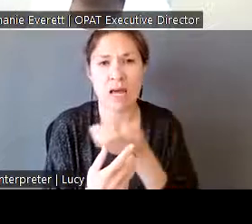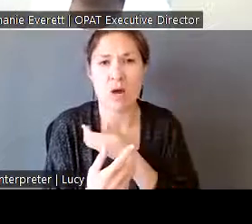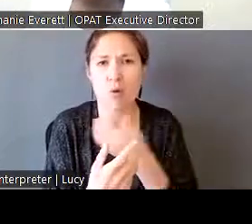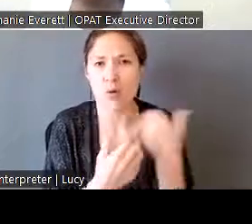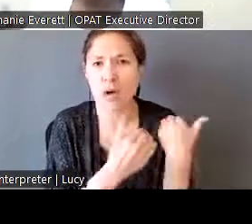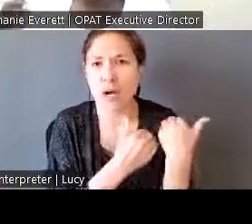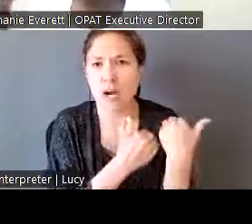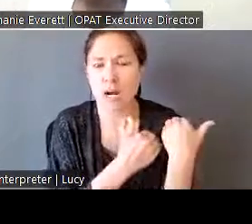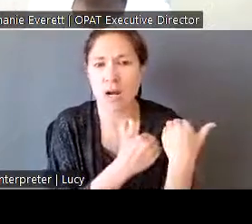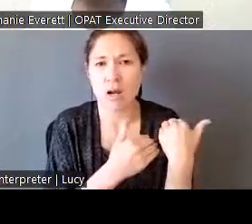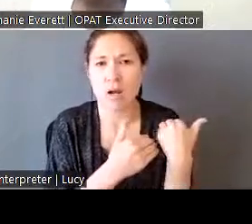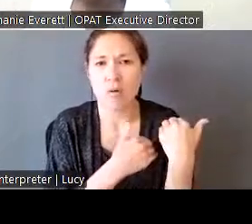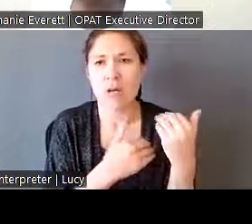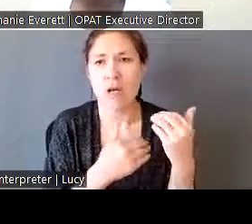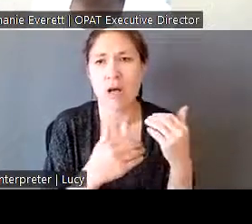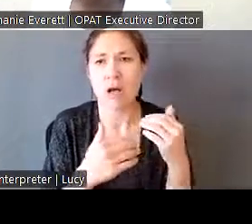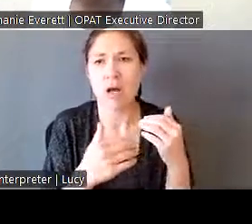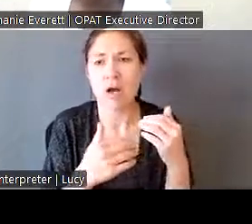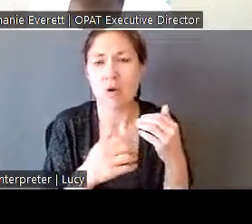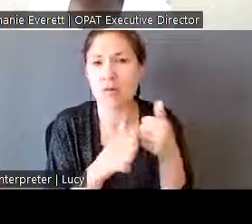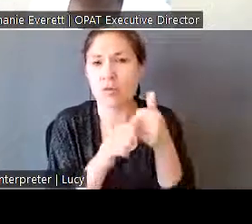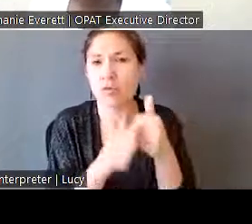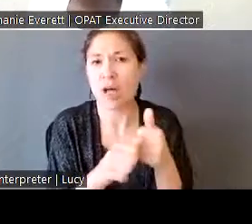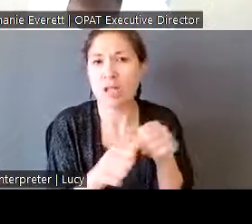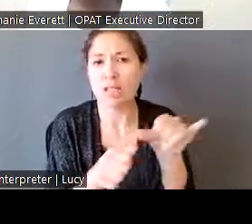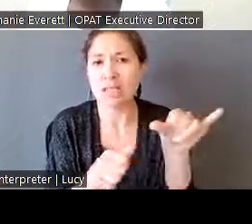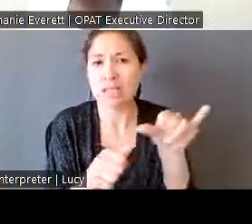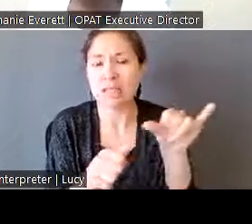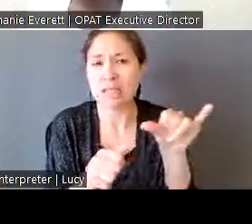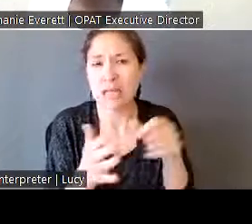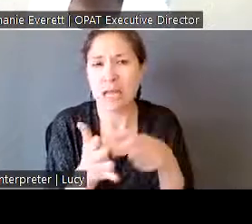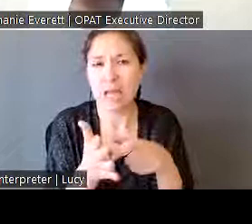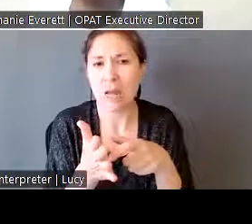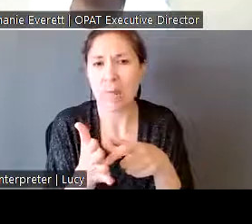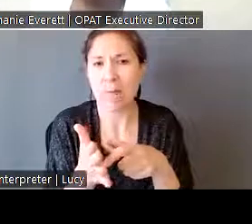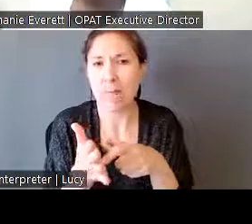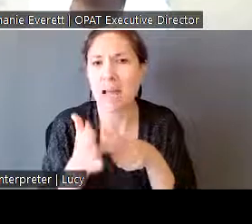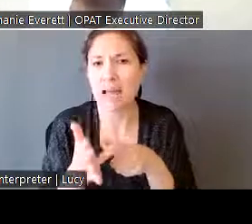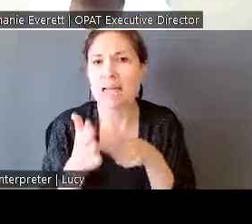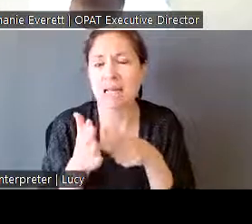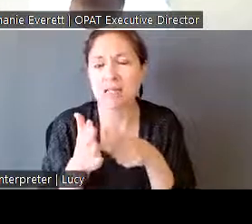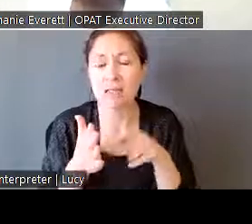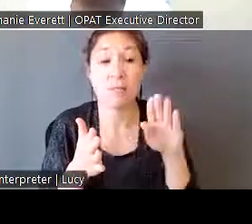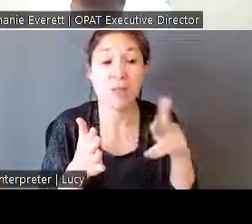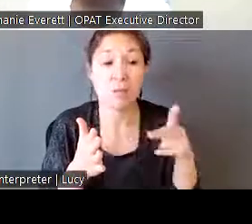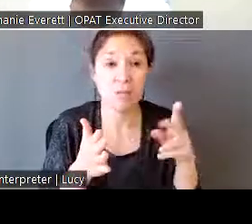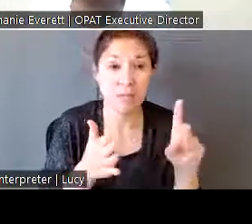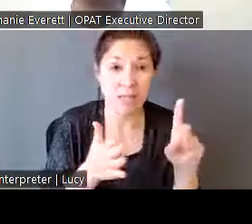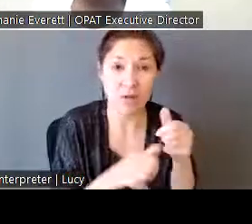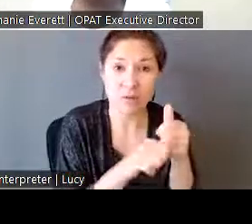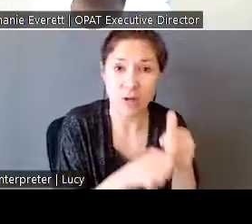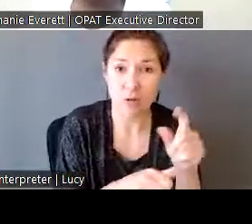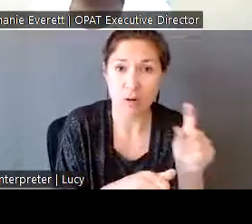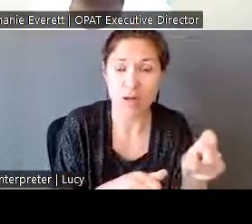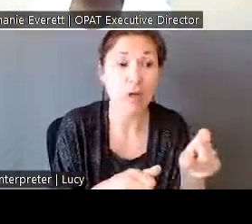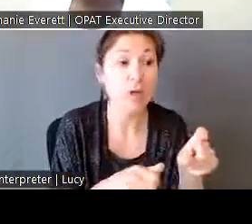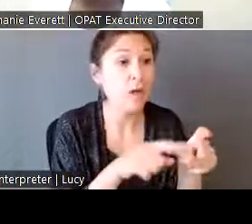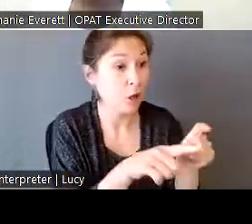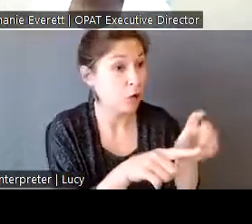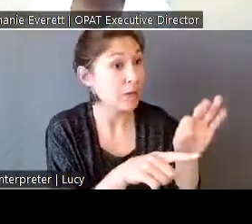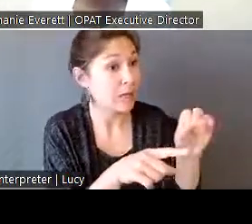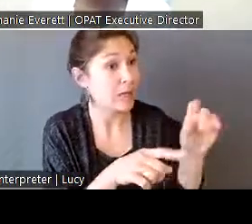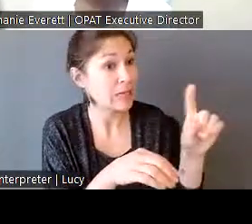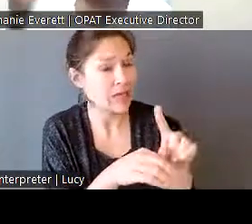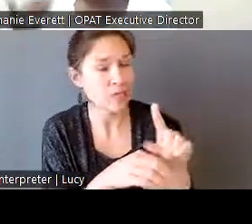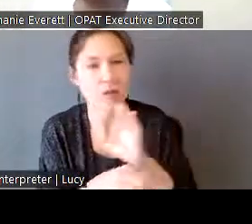same mandates that have been placed on BPD. And so if they tell BPD they have 90 days to complete